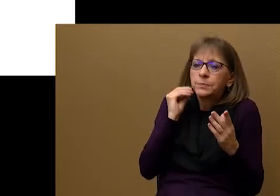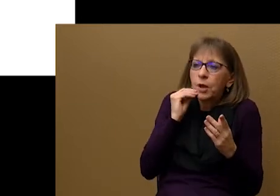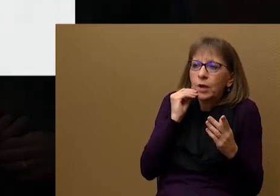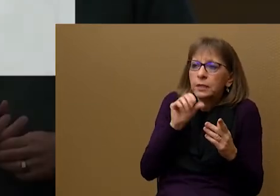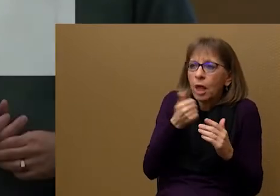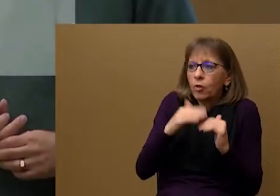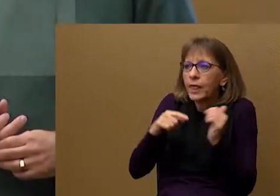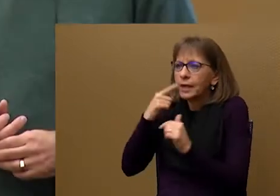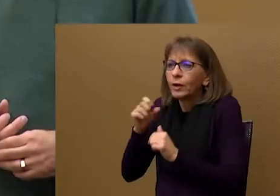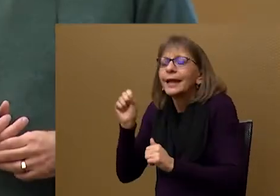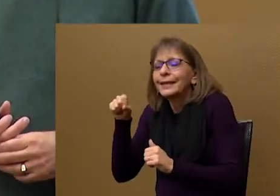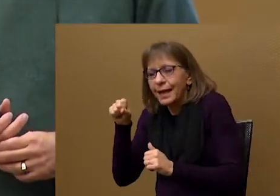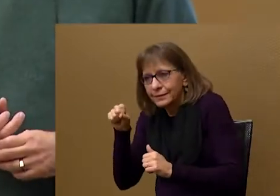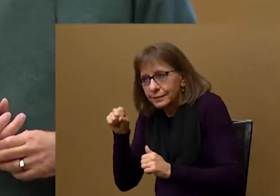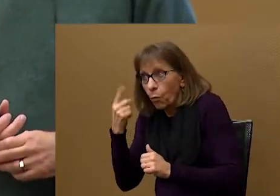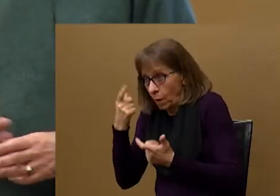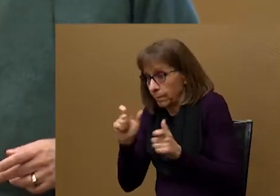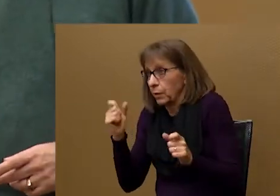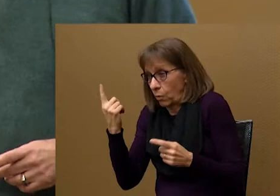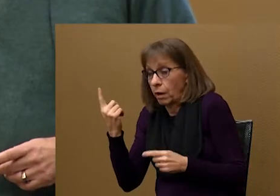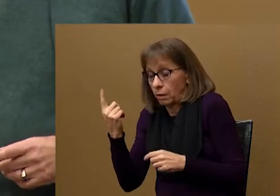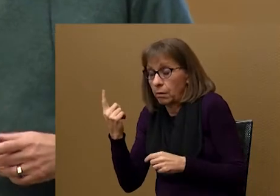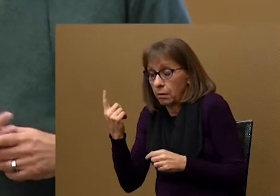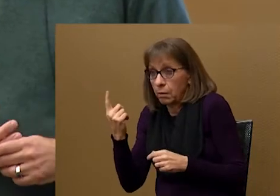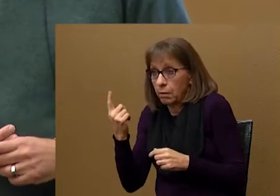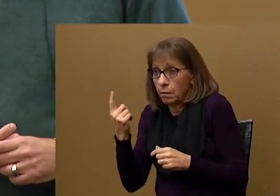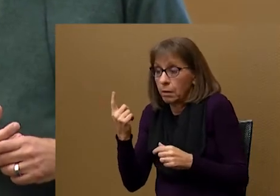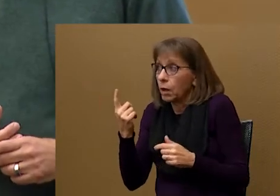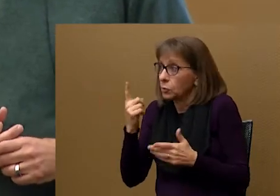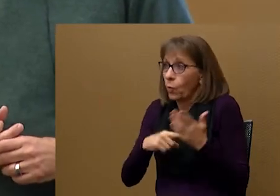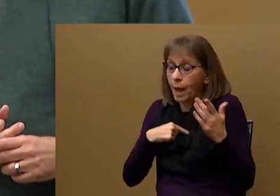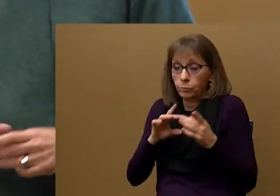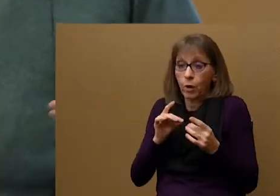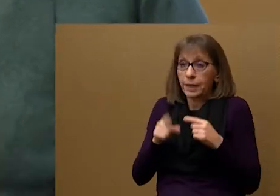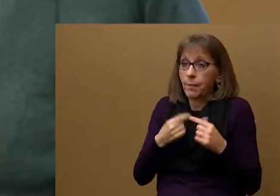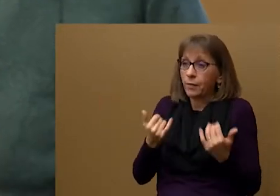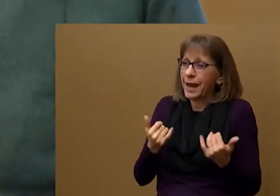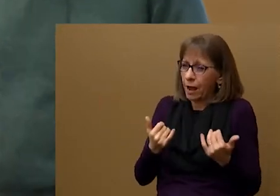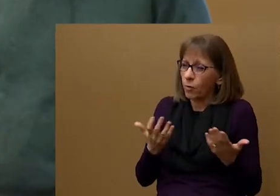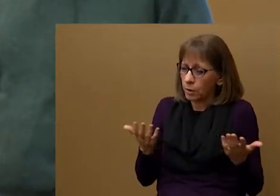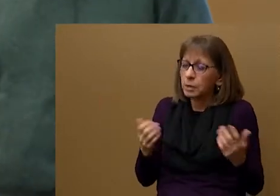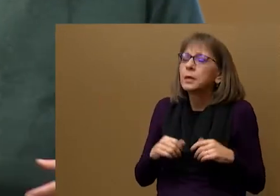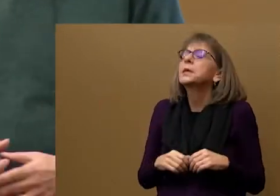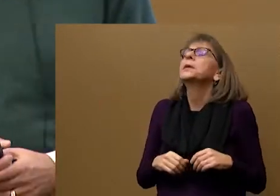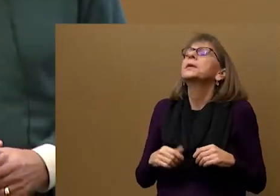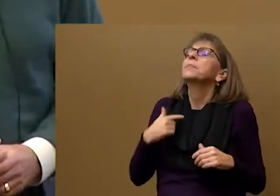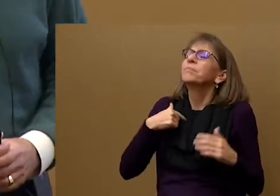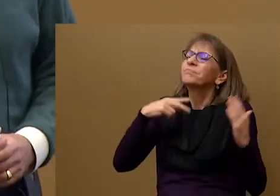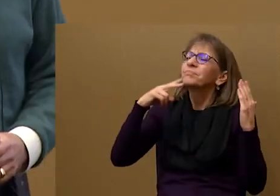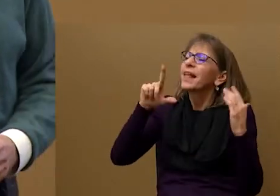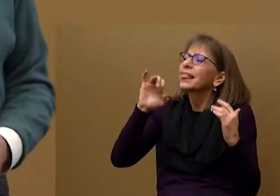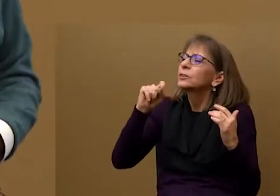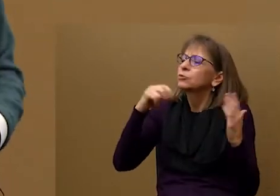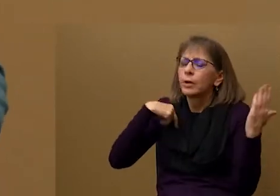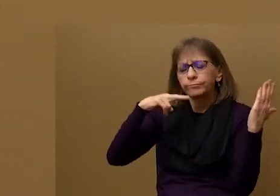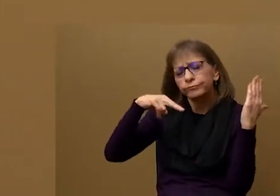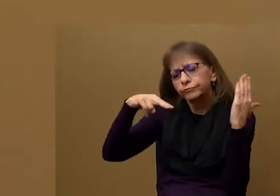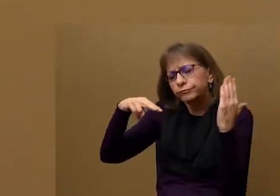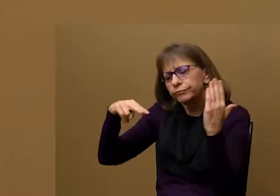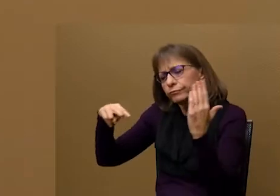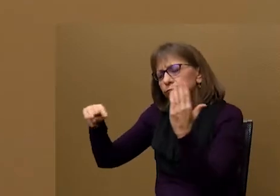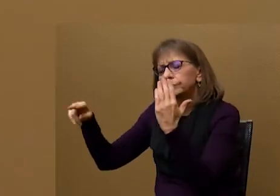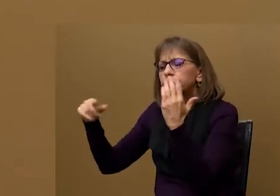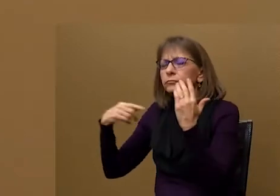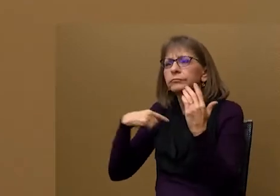not subject to? I think there is one big one. And that's the one I'm telling you about right now. Now, when I went through the